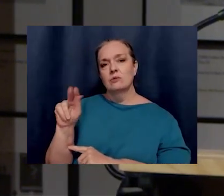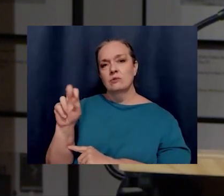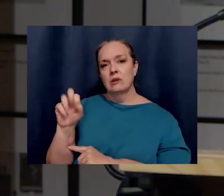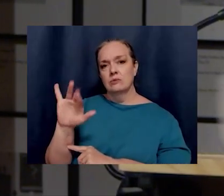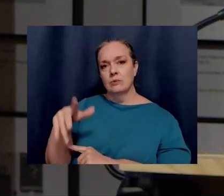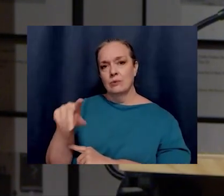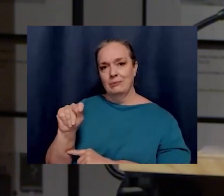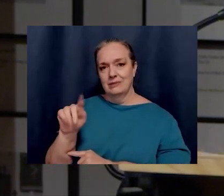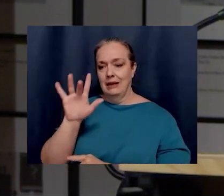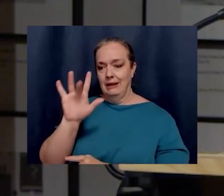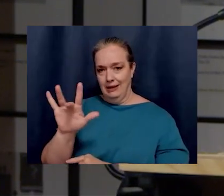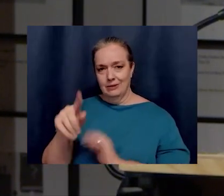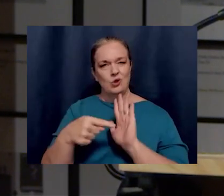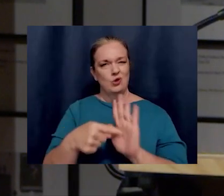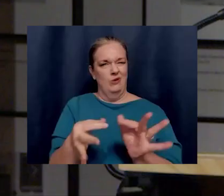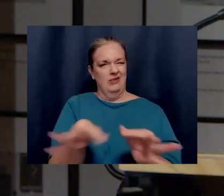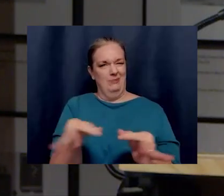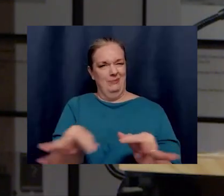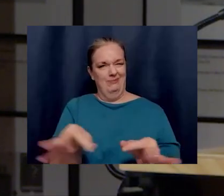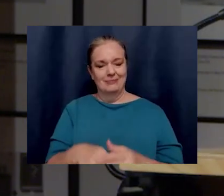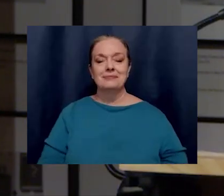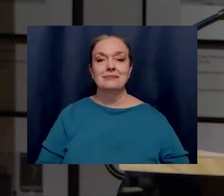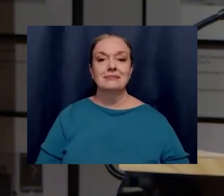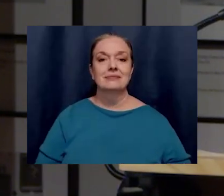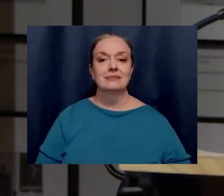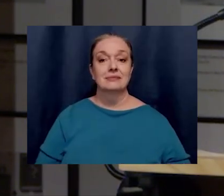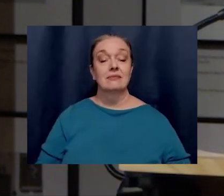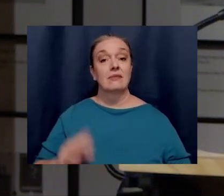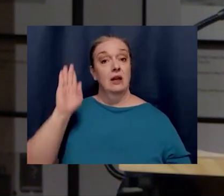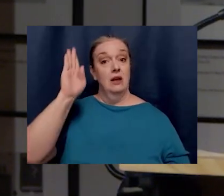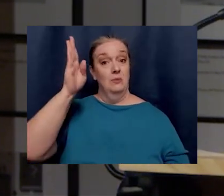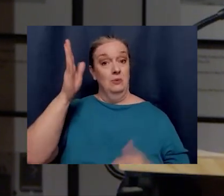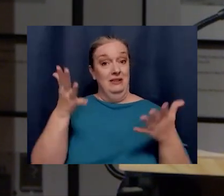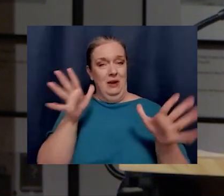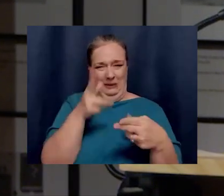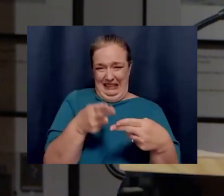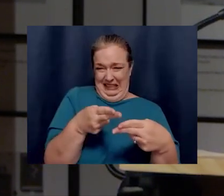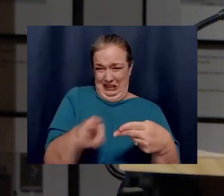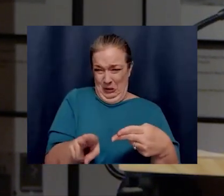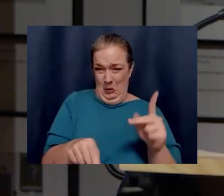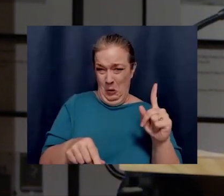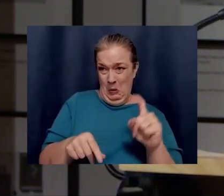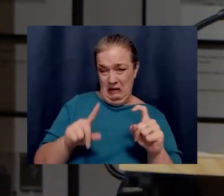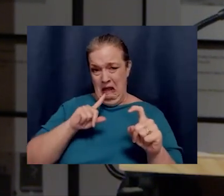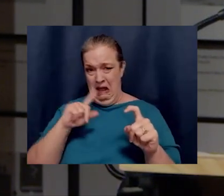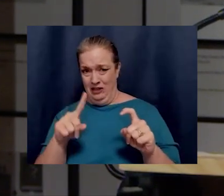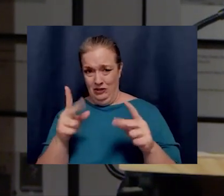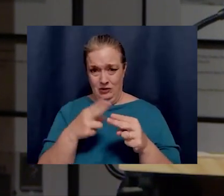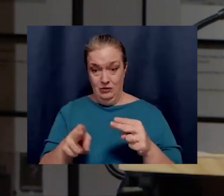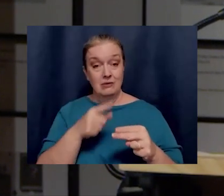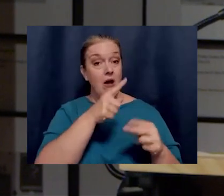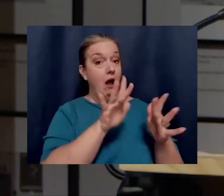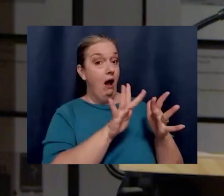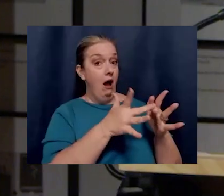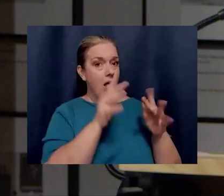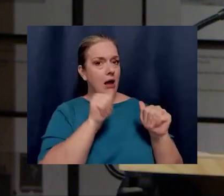clicking Show Subtitle. At the end of this presentation, we're going to host a brief Q&A period. So virtual attendees, you